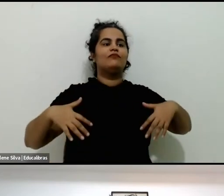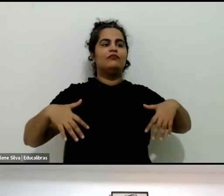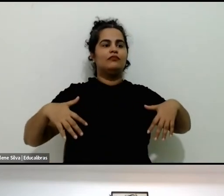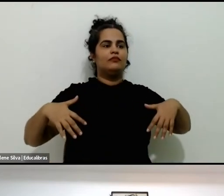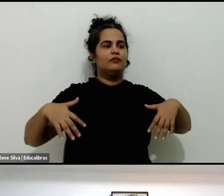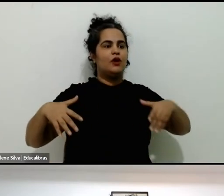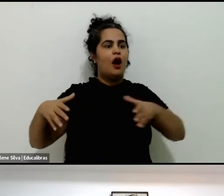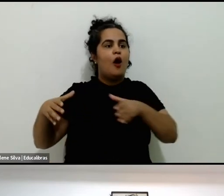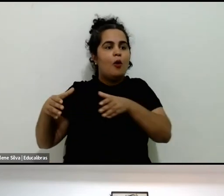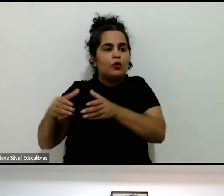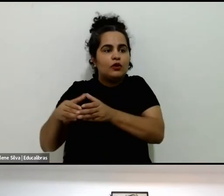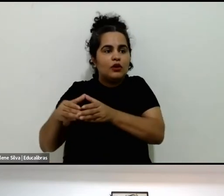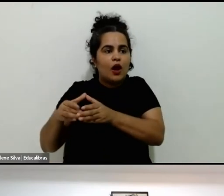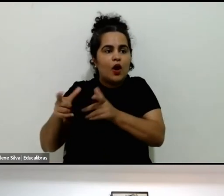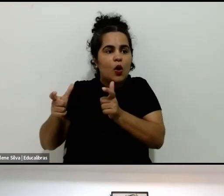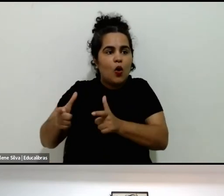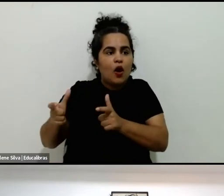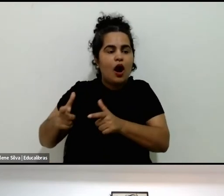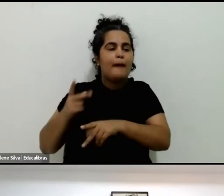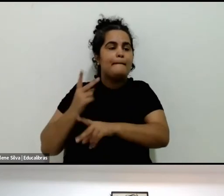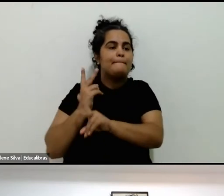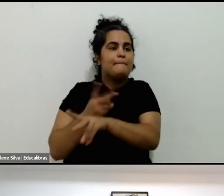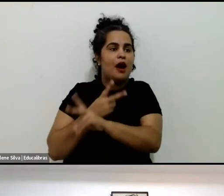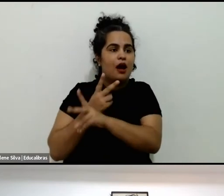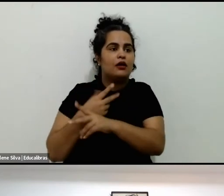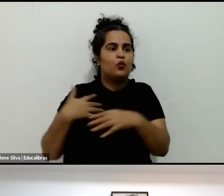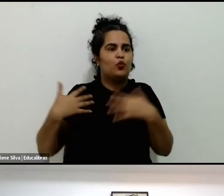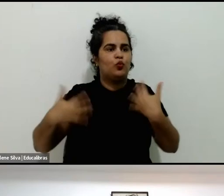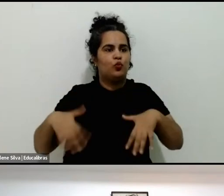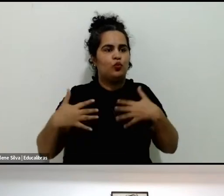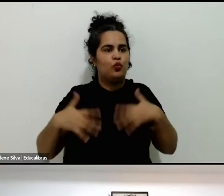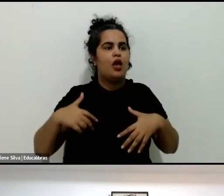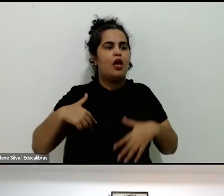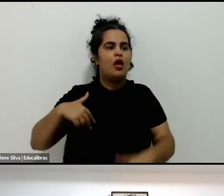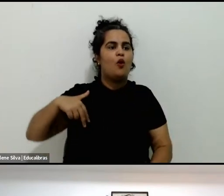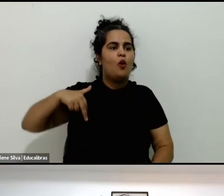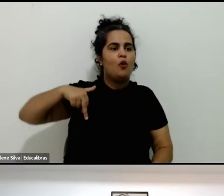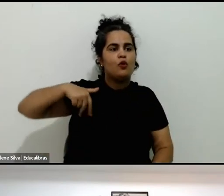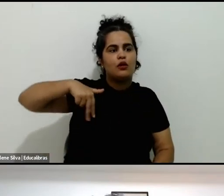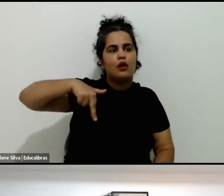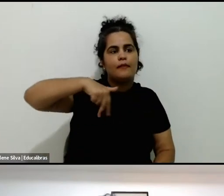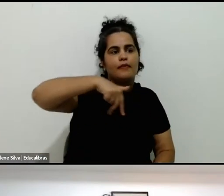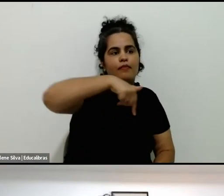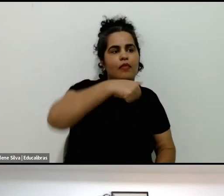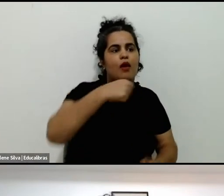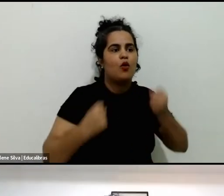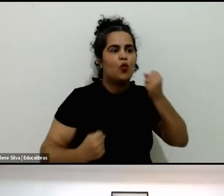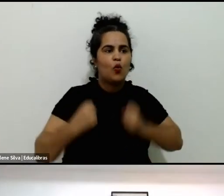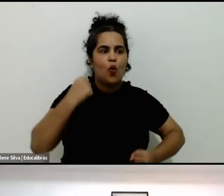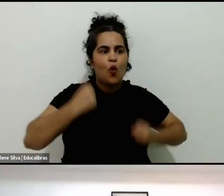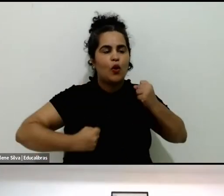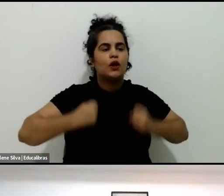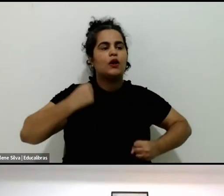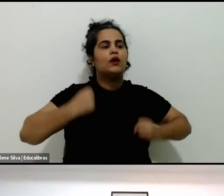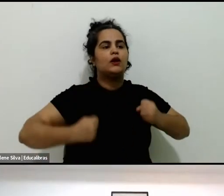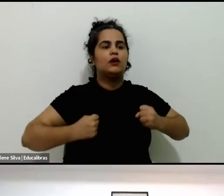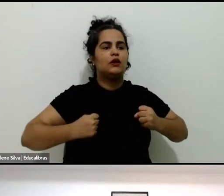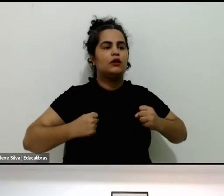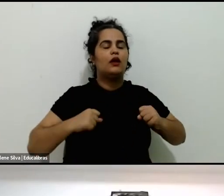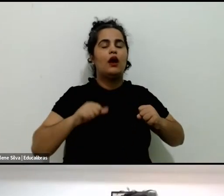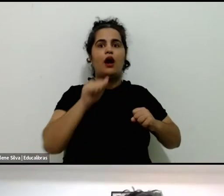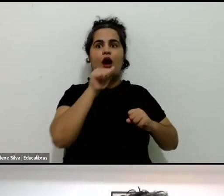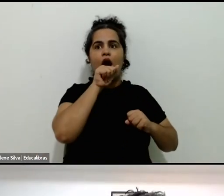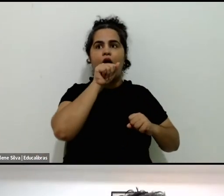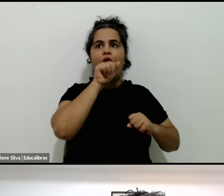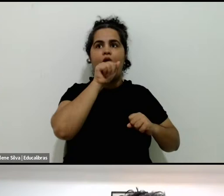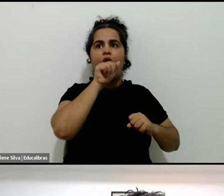So, when I used to go for my walk or run or whatever it might be to get that fresh air and that experience, I would go to the parks and they were